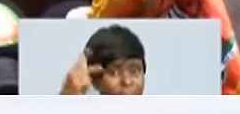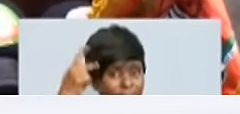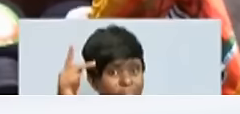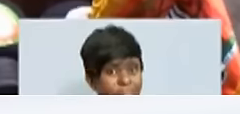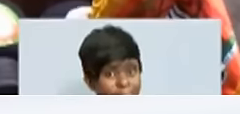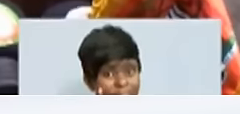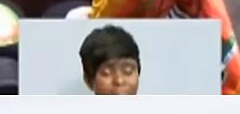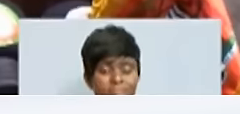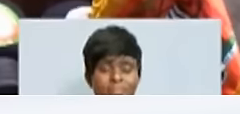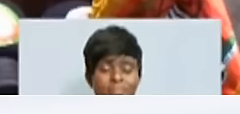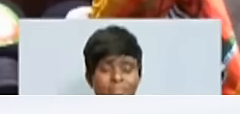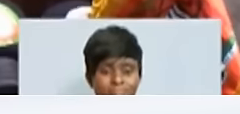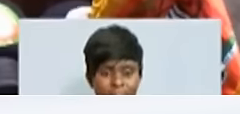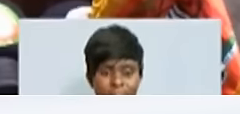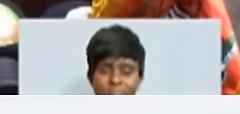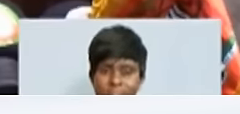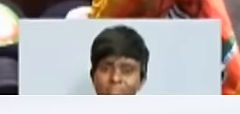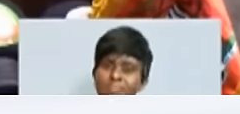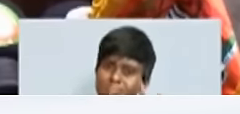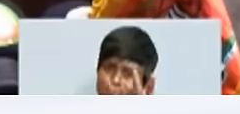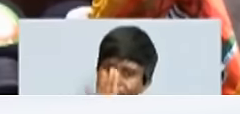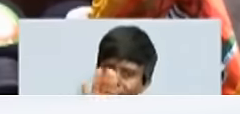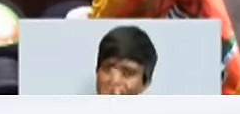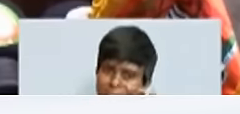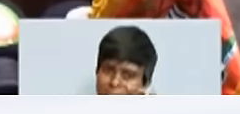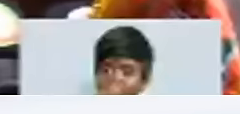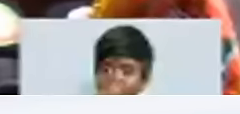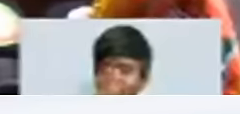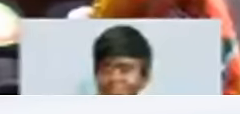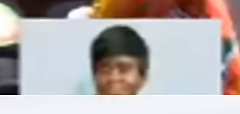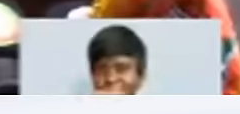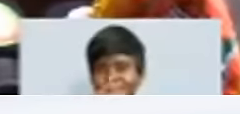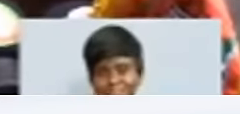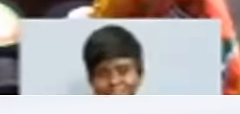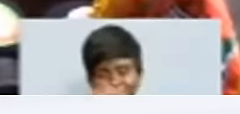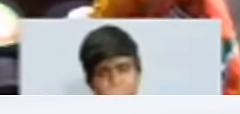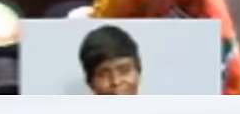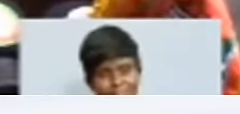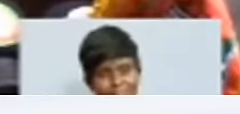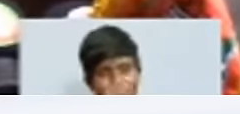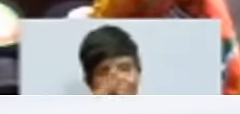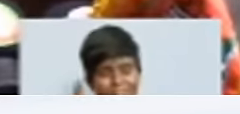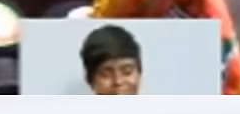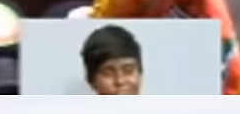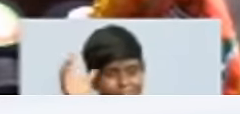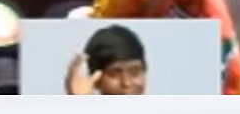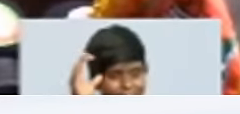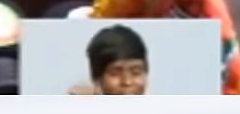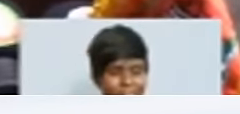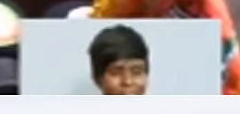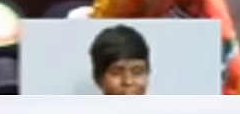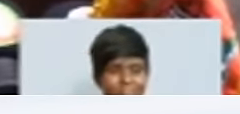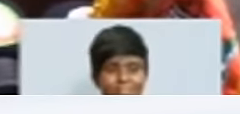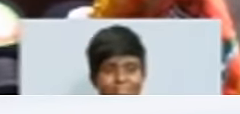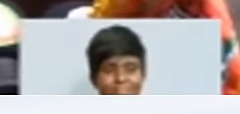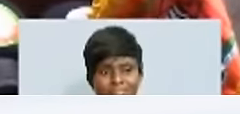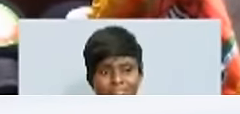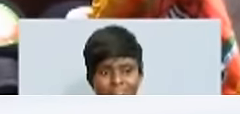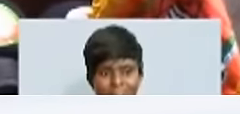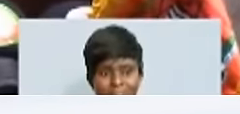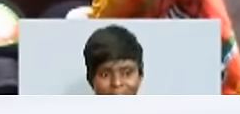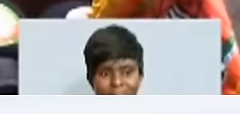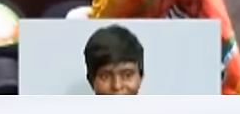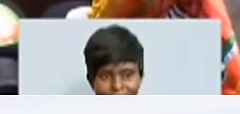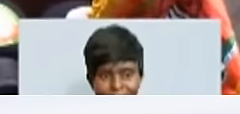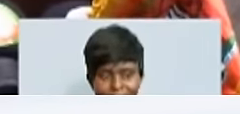all political parties, and I watch their programs, Madam Speaker, every night, and civil society organizations are now able